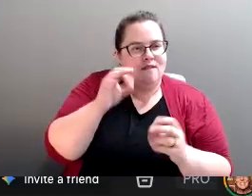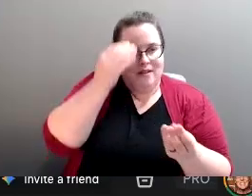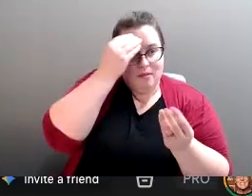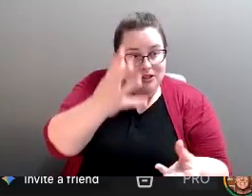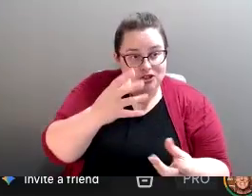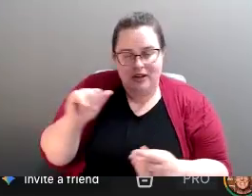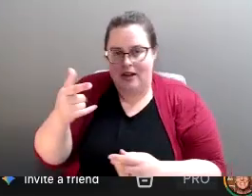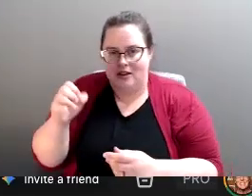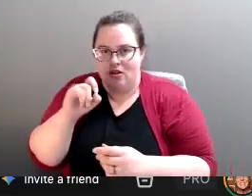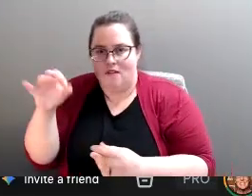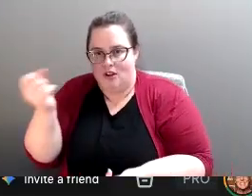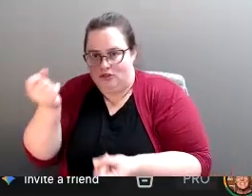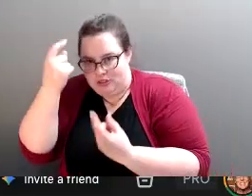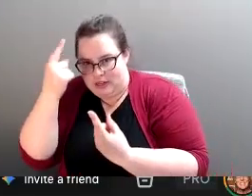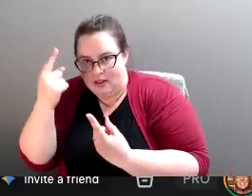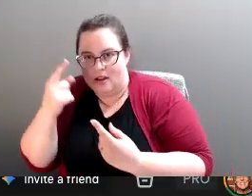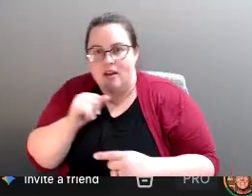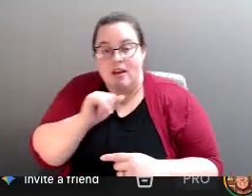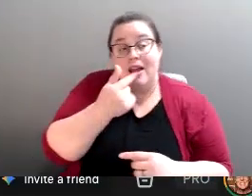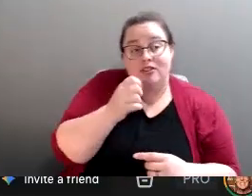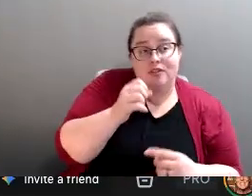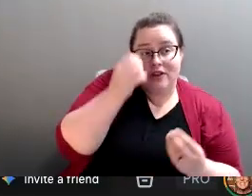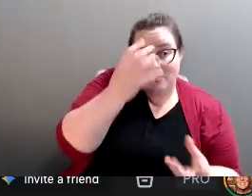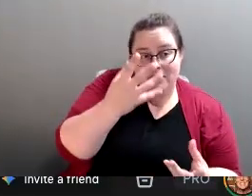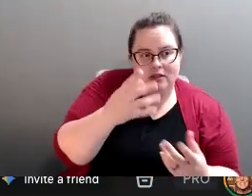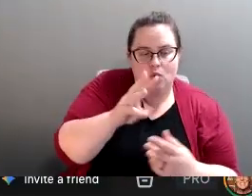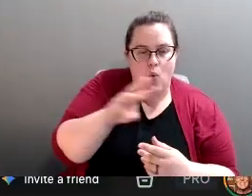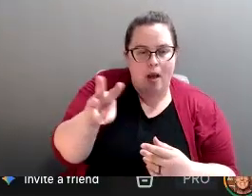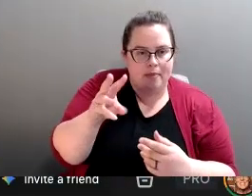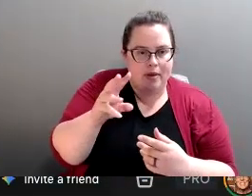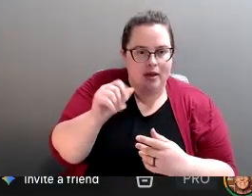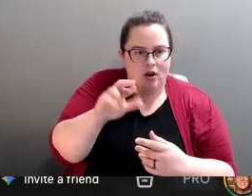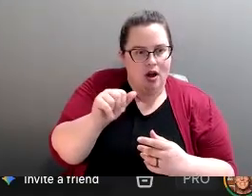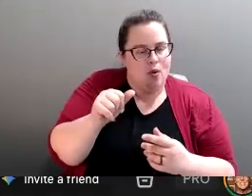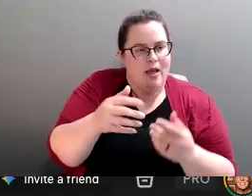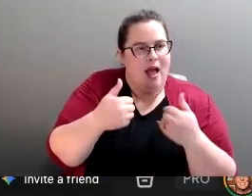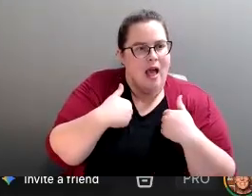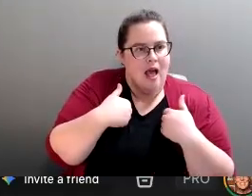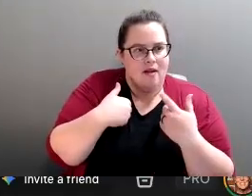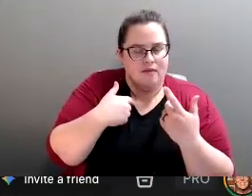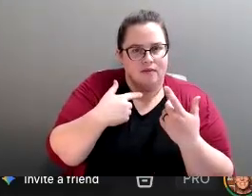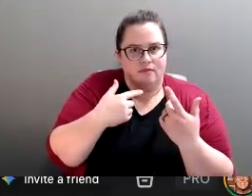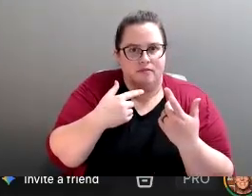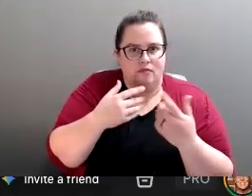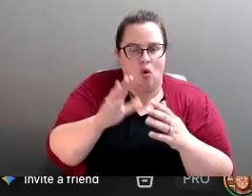the web era where we had all this information and we did things in a certain way in the web